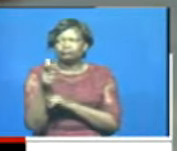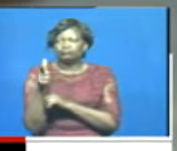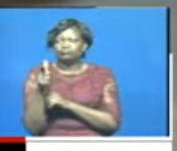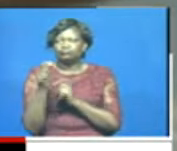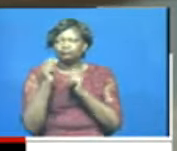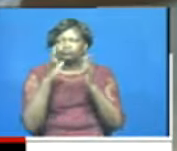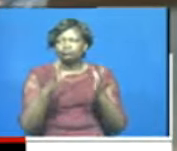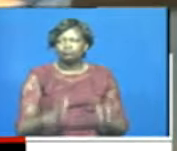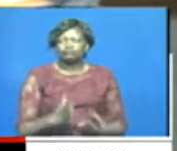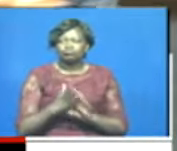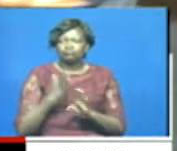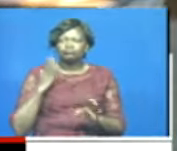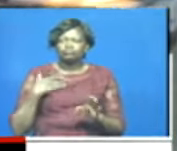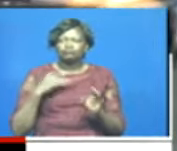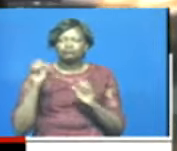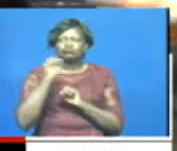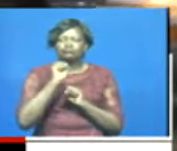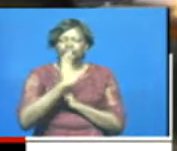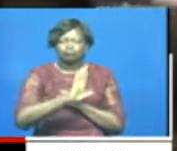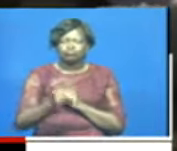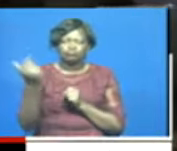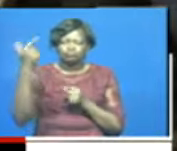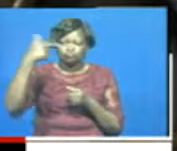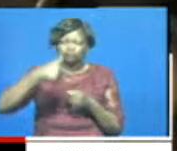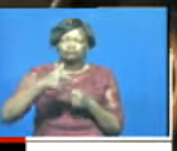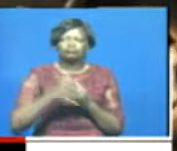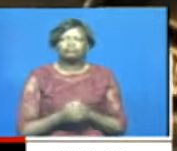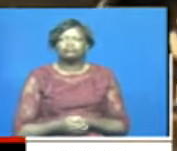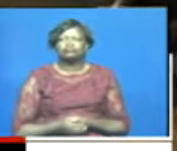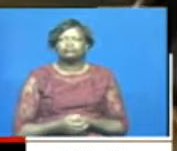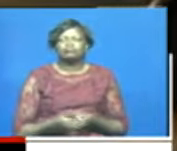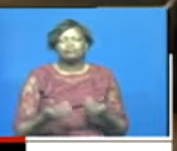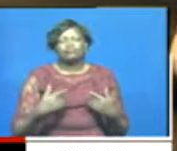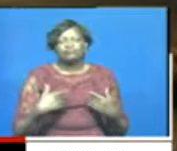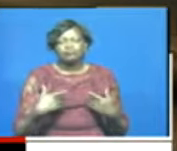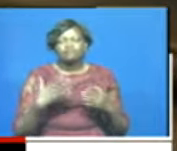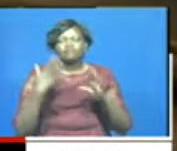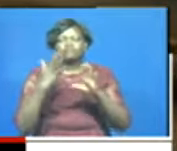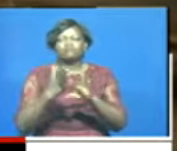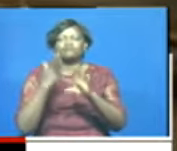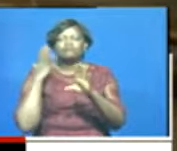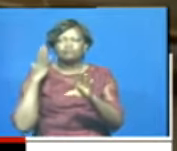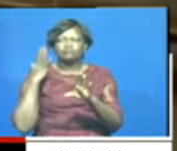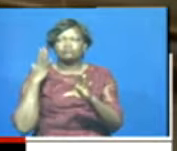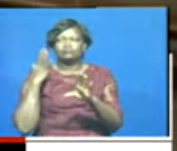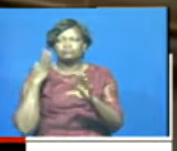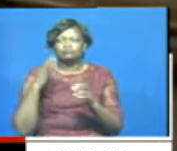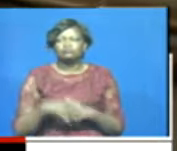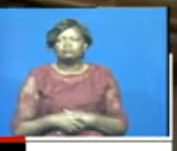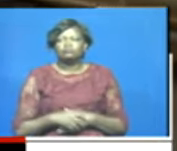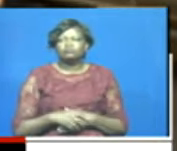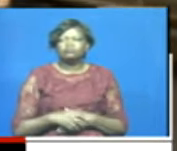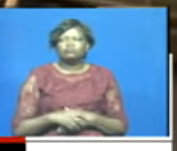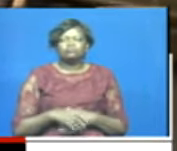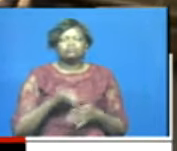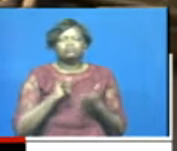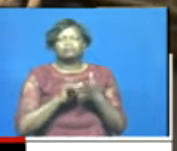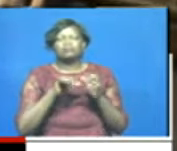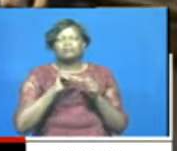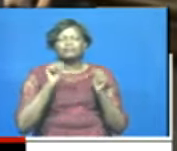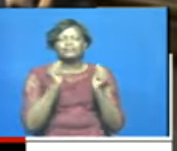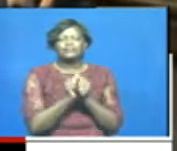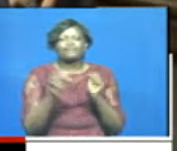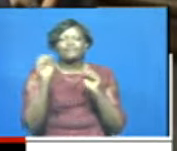get their vehicles fueled up. There is a stretch actually that is moving, like if I can count them, there are about 10 vehicles actually in